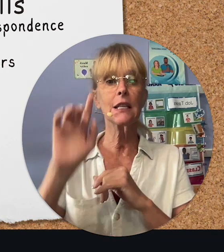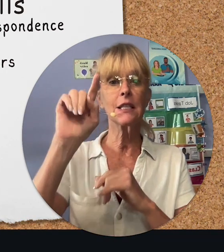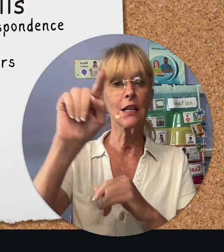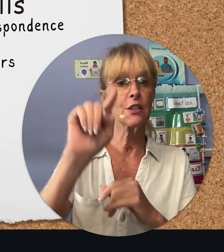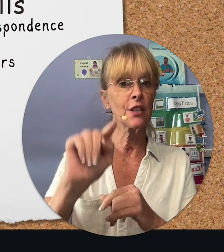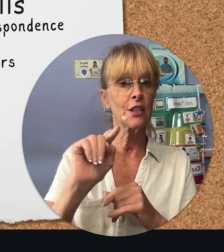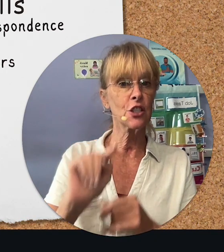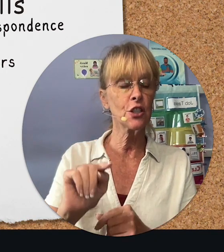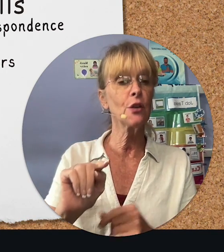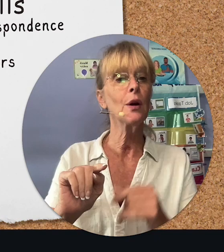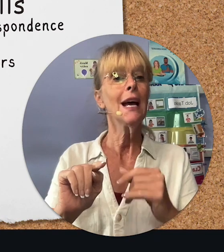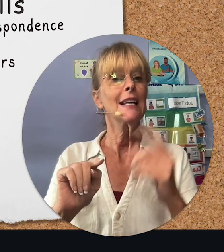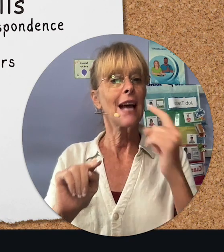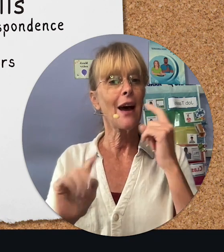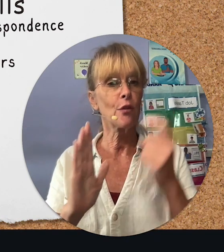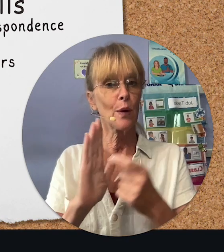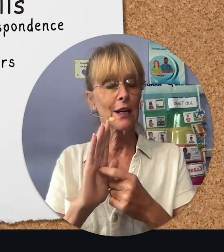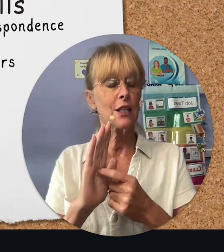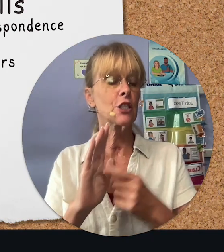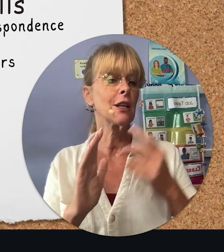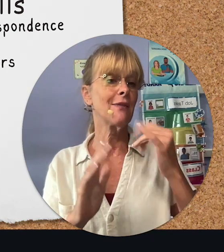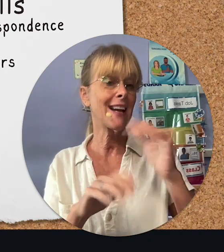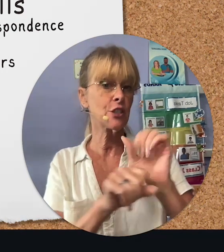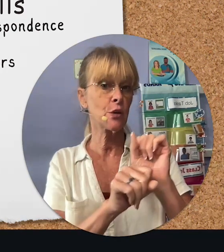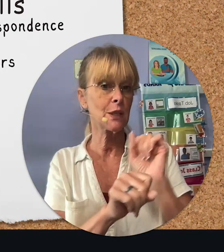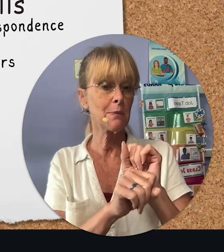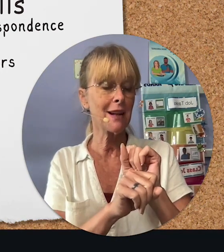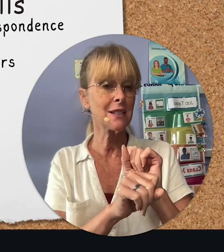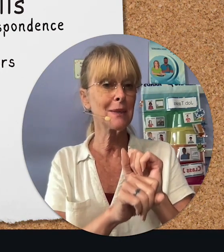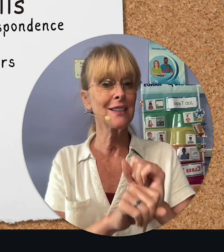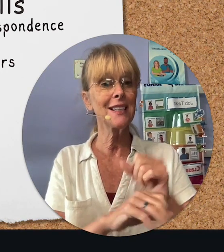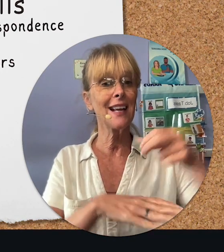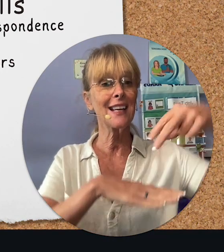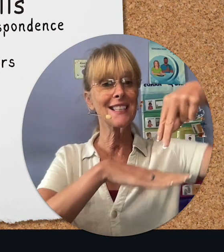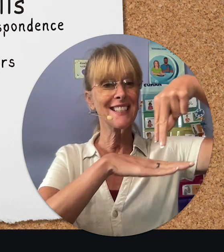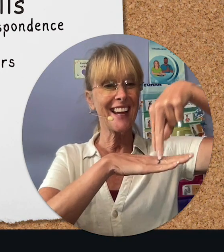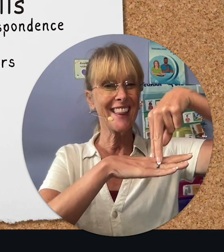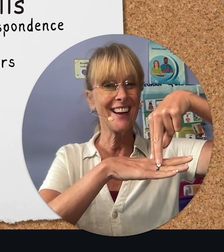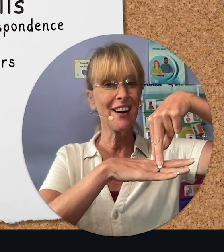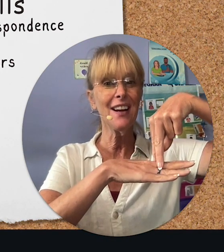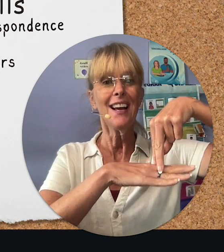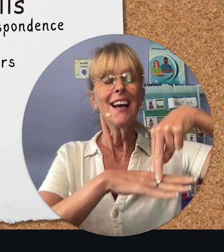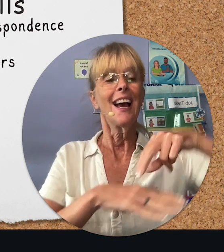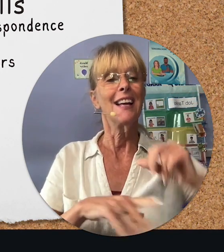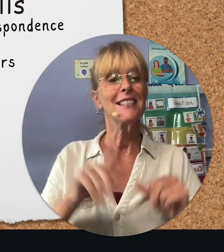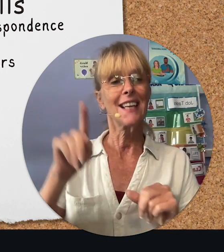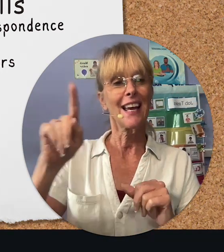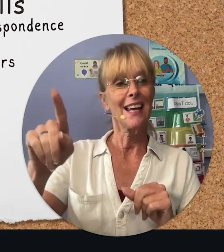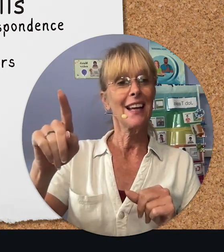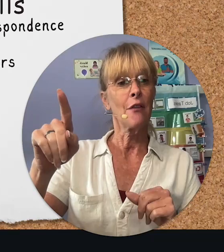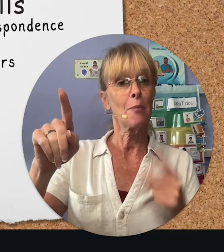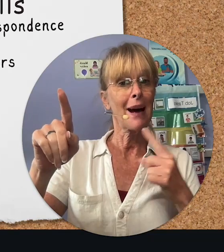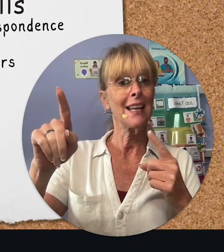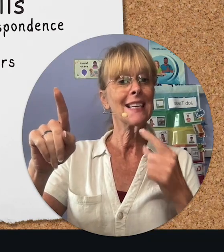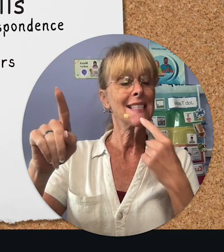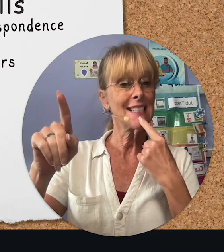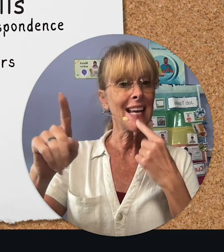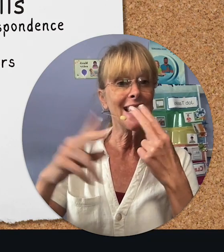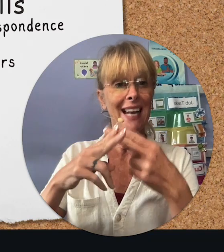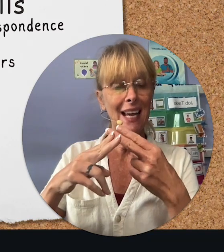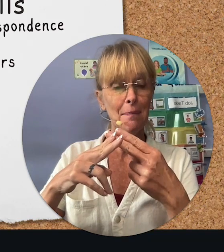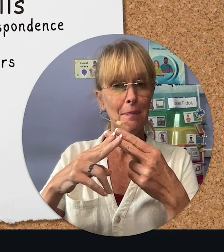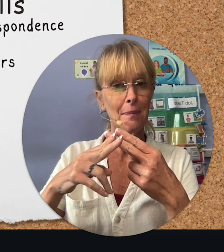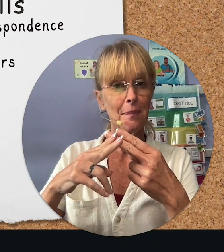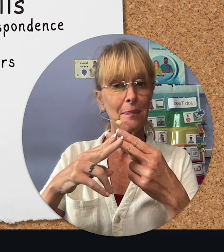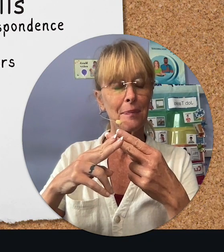kids can touch too to have a recognition. If that's their responsibility, they can stand there and say, everybody can say